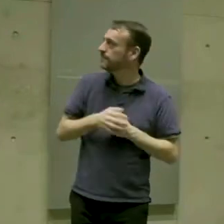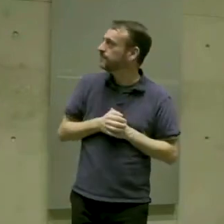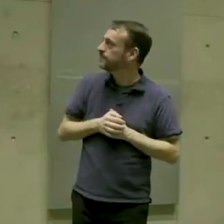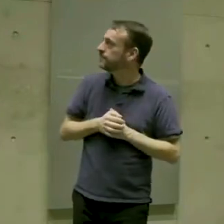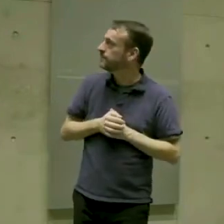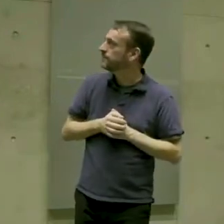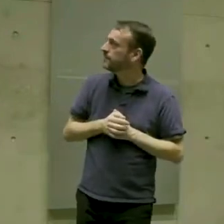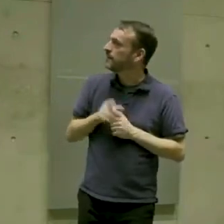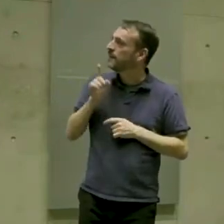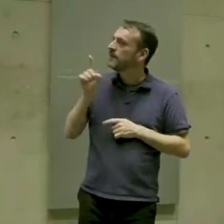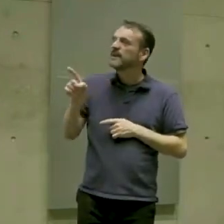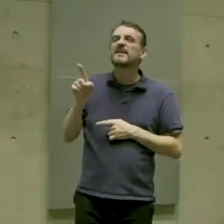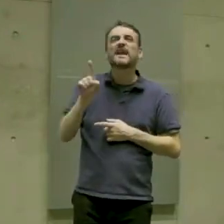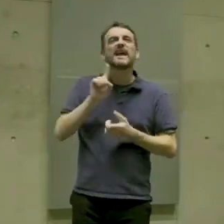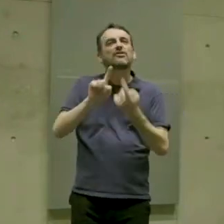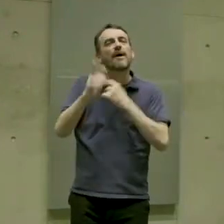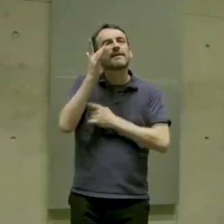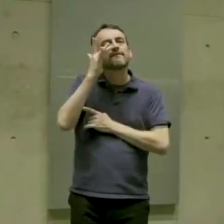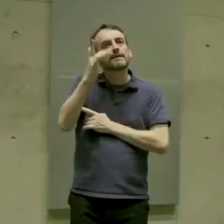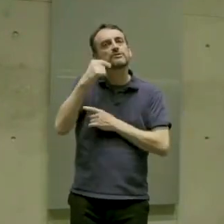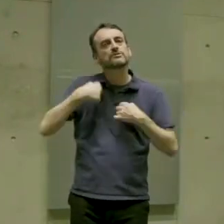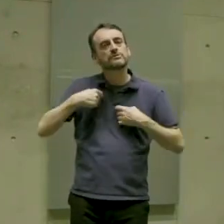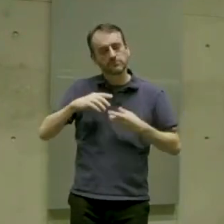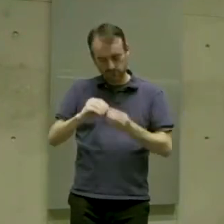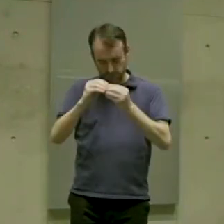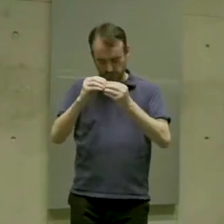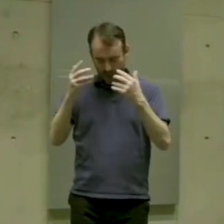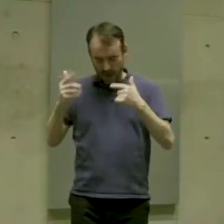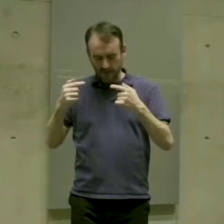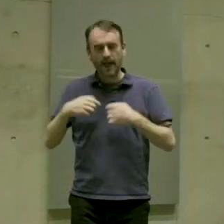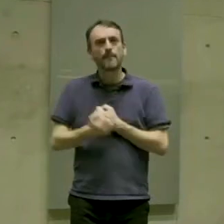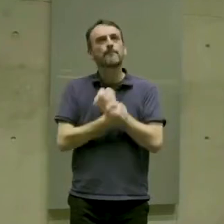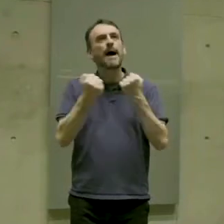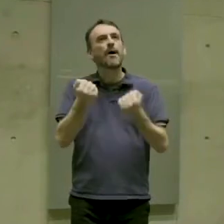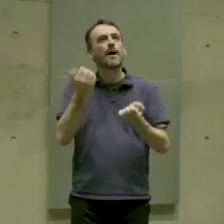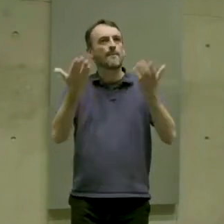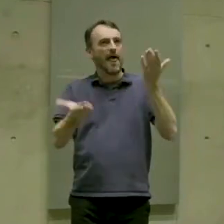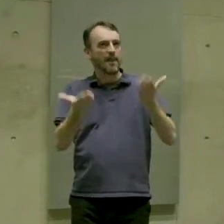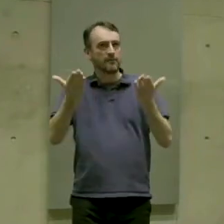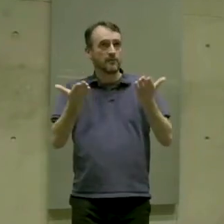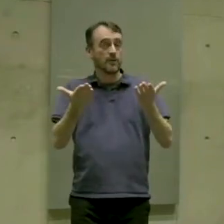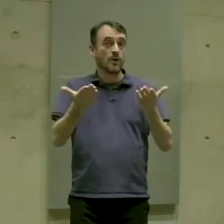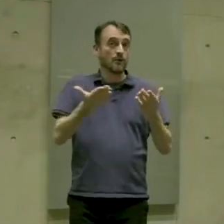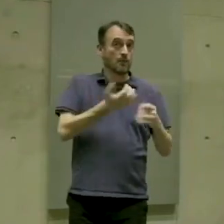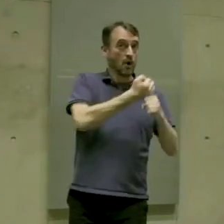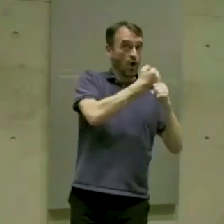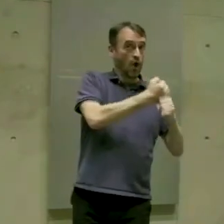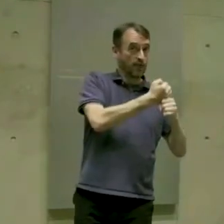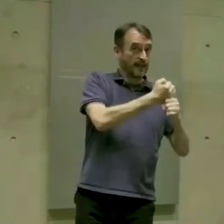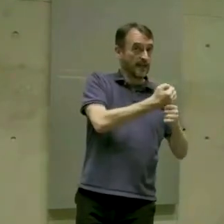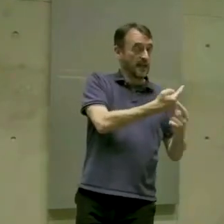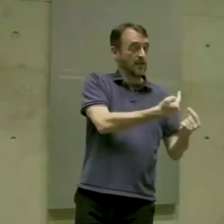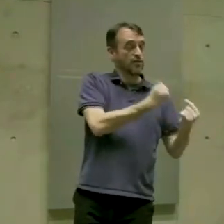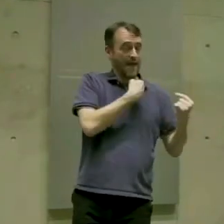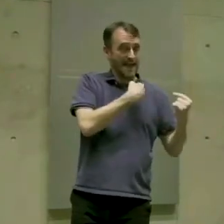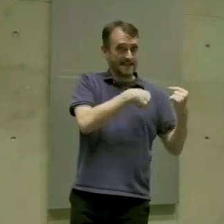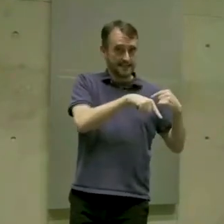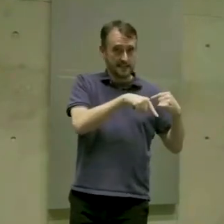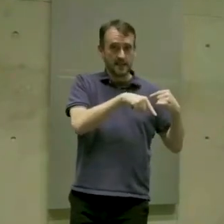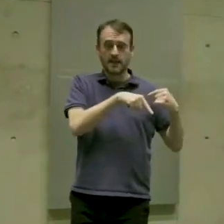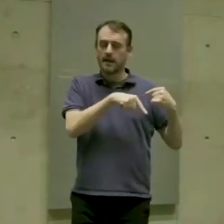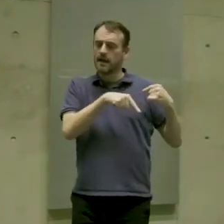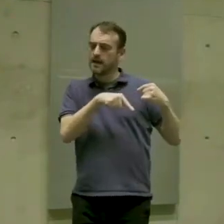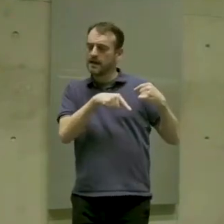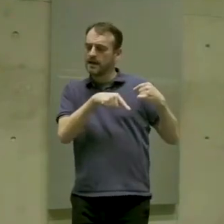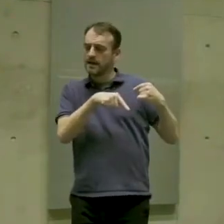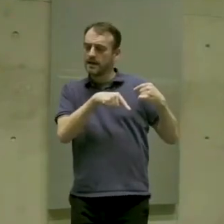interactive fiction, I was also able to take that power imbalance, that Gothic threat, and make it feel all the more real than,